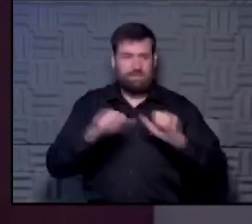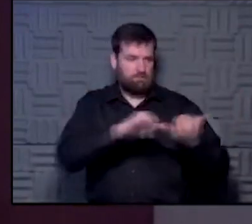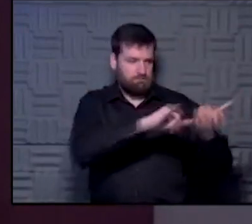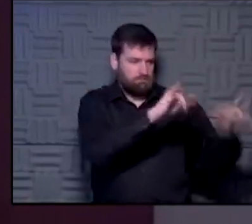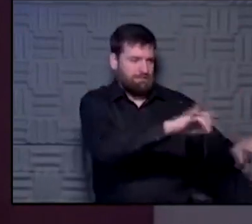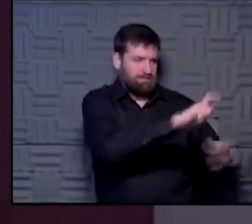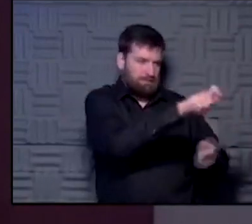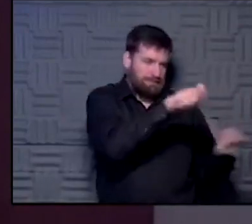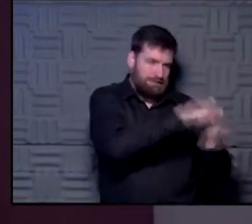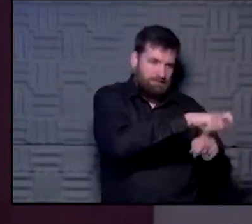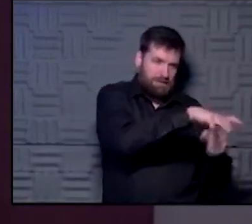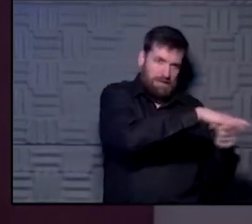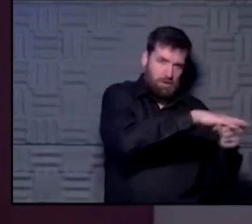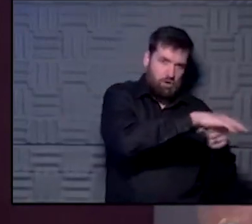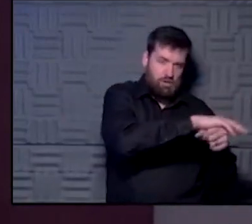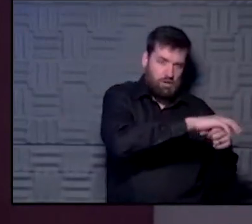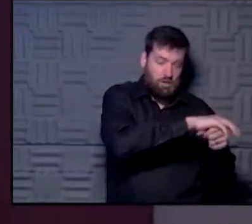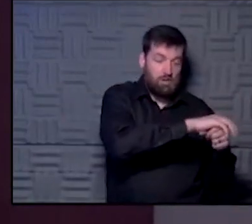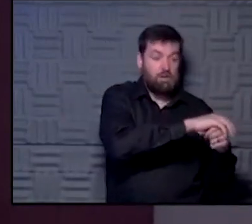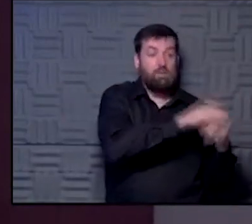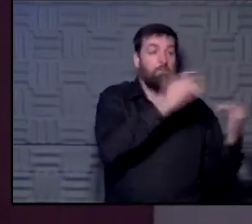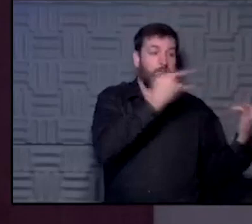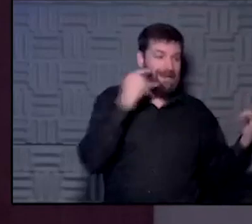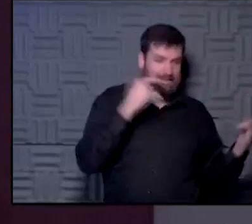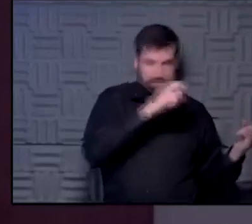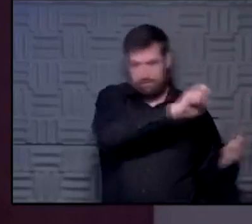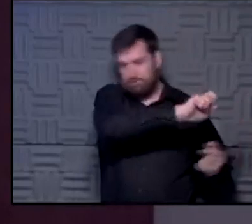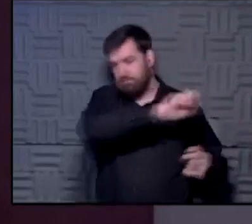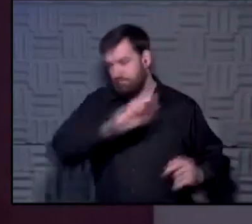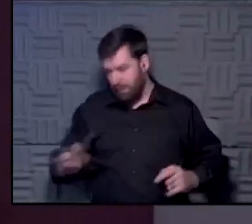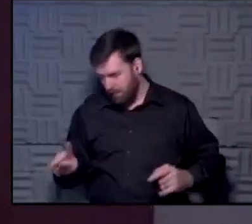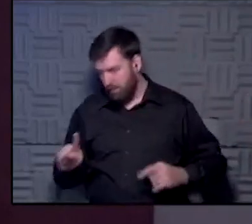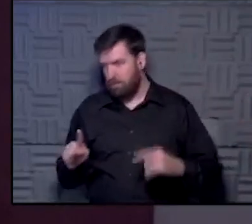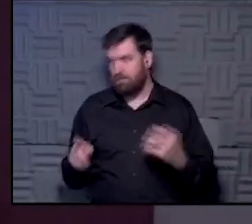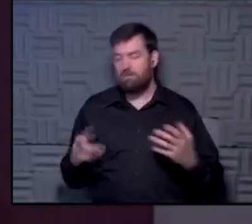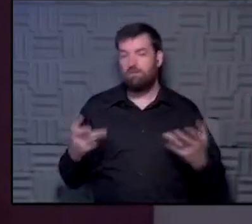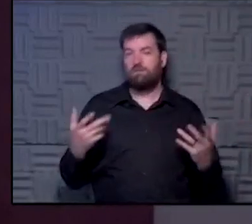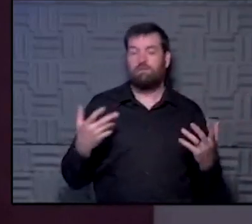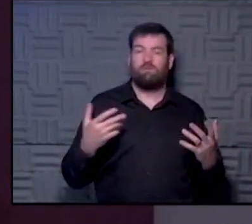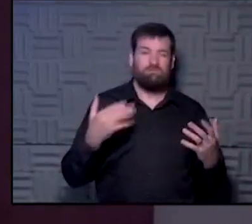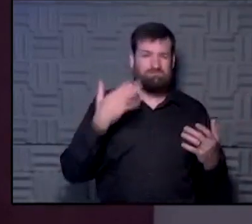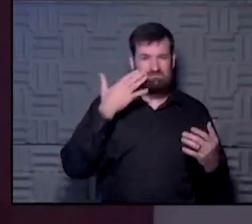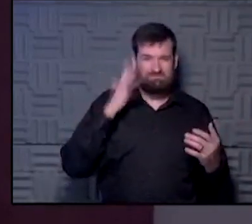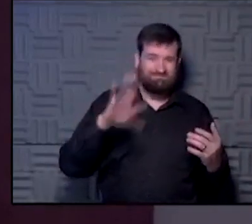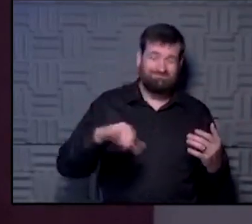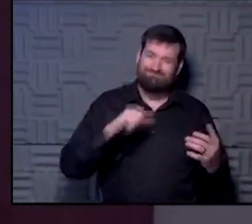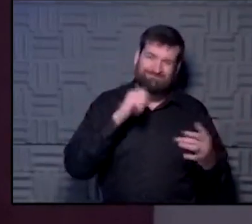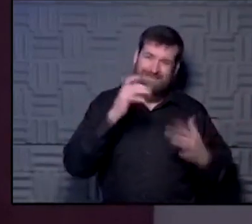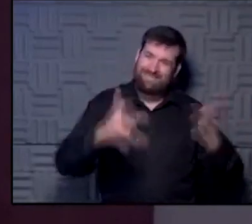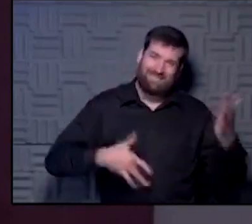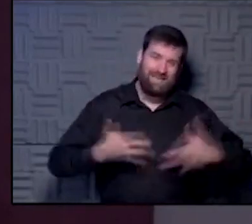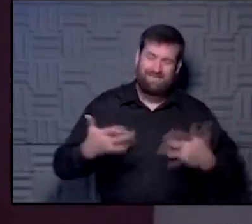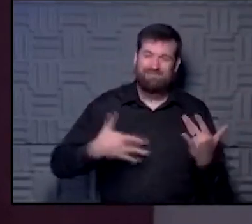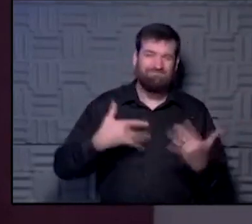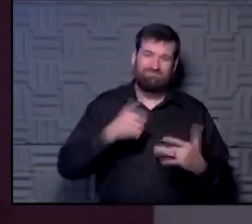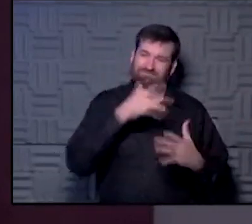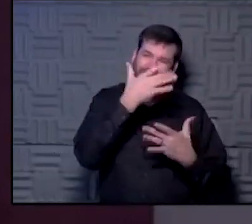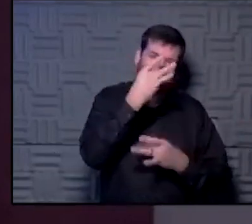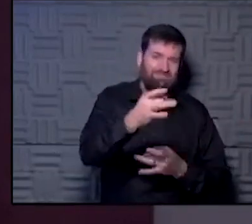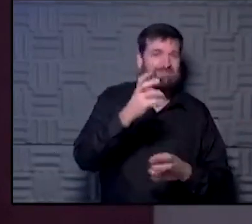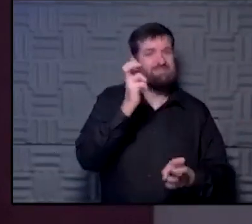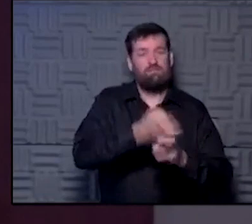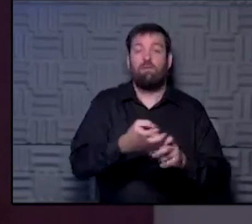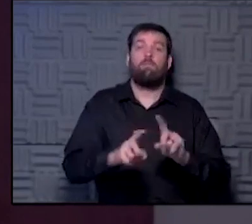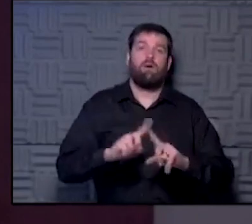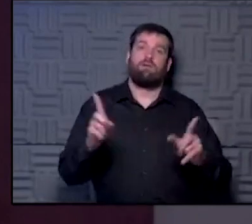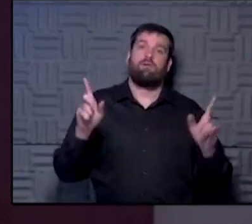area of tables, mask back up to come back to the rest of the population. We know that those things aren't super exciting to people and are difficult, but it can make a